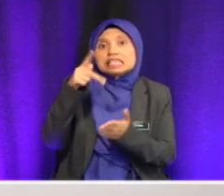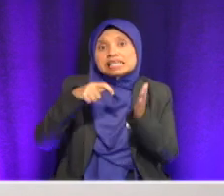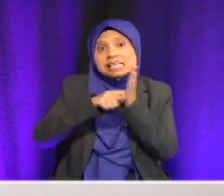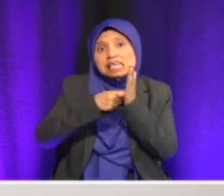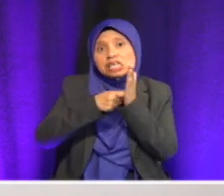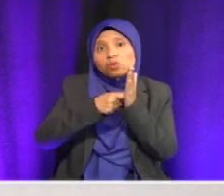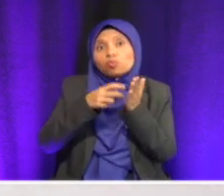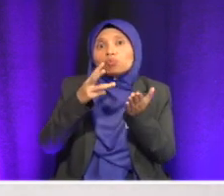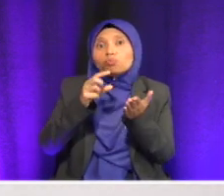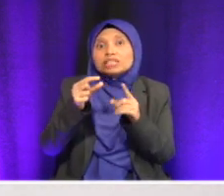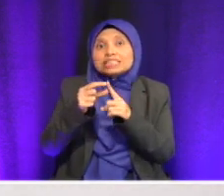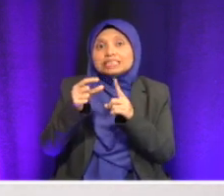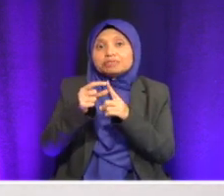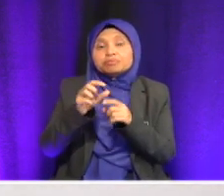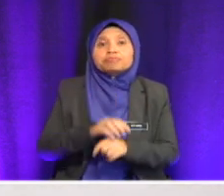question?